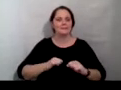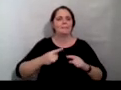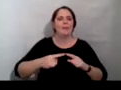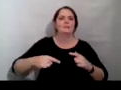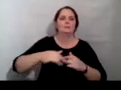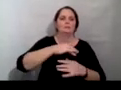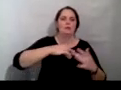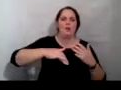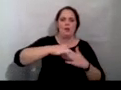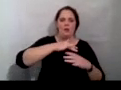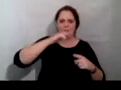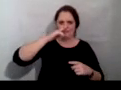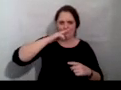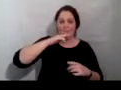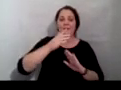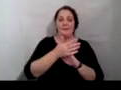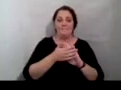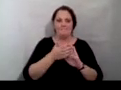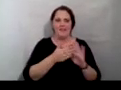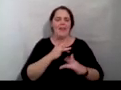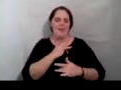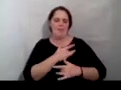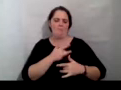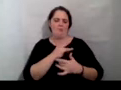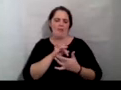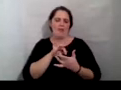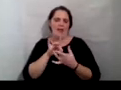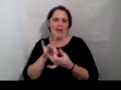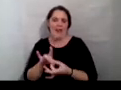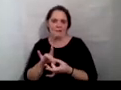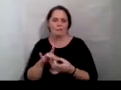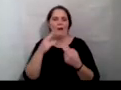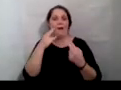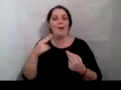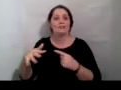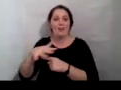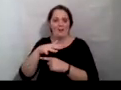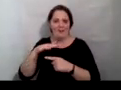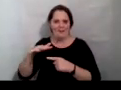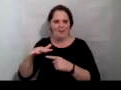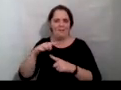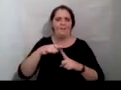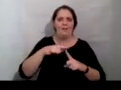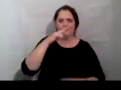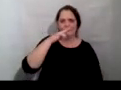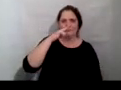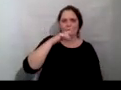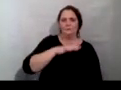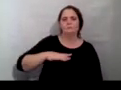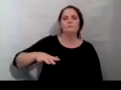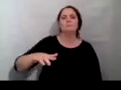that focus on emotional intersections between people and place. So that's your sort of simple definition, if you like,